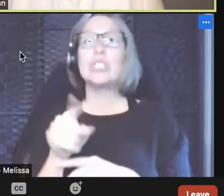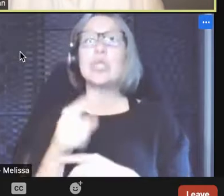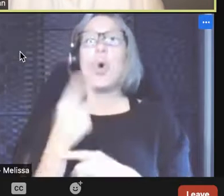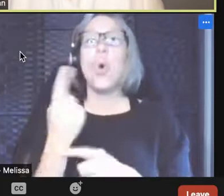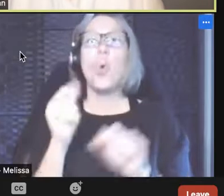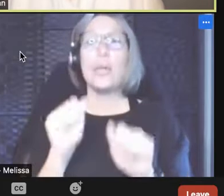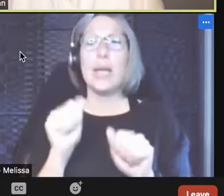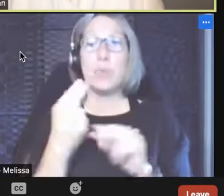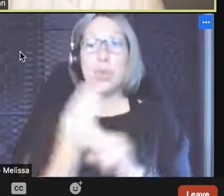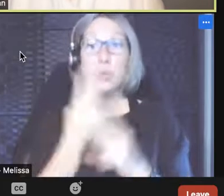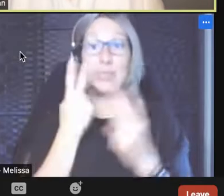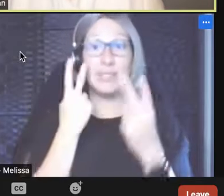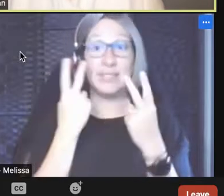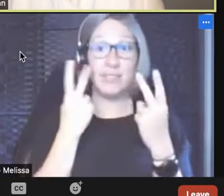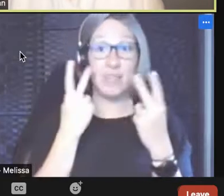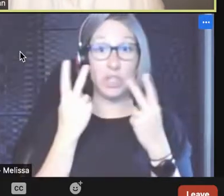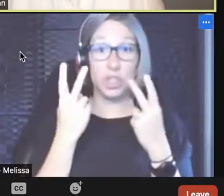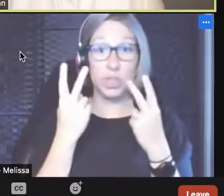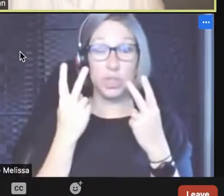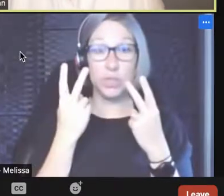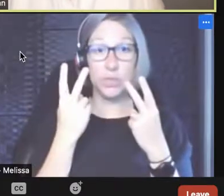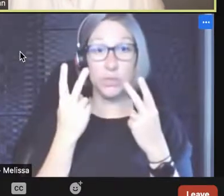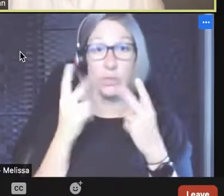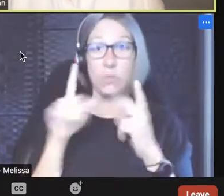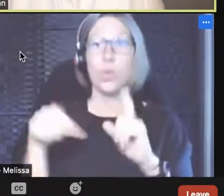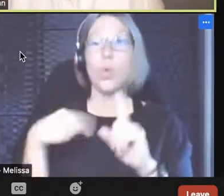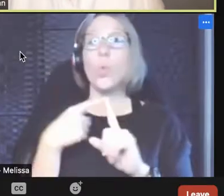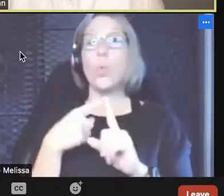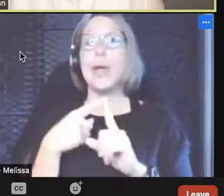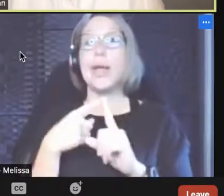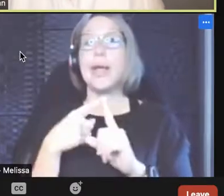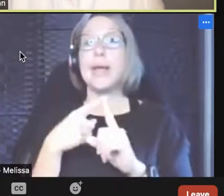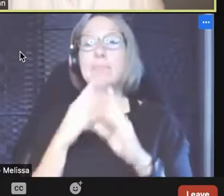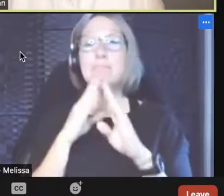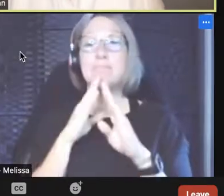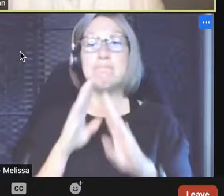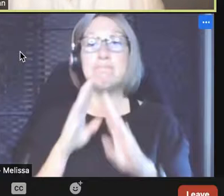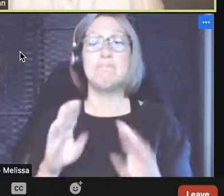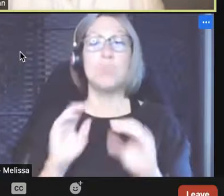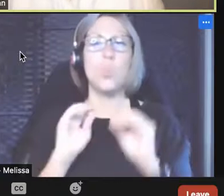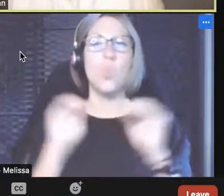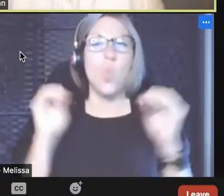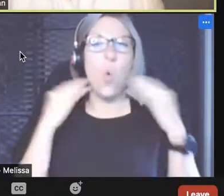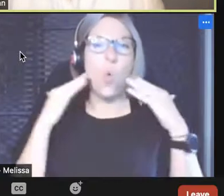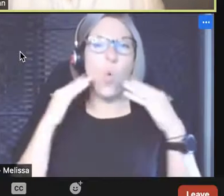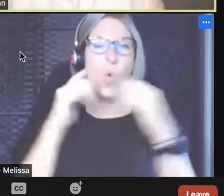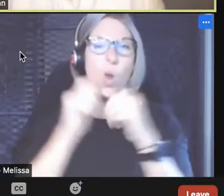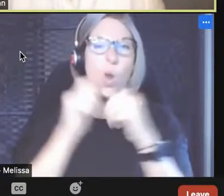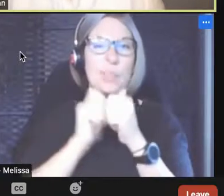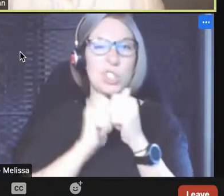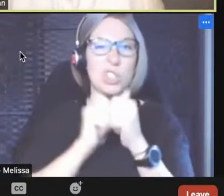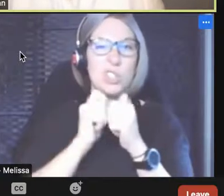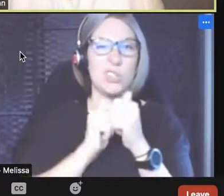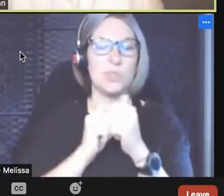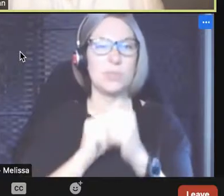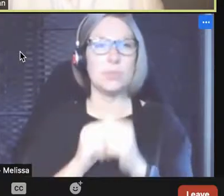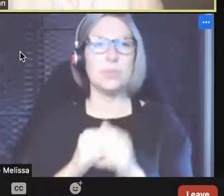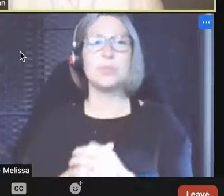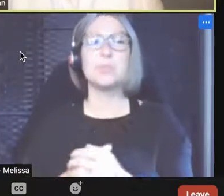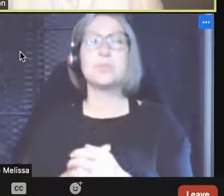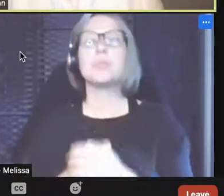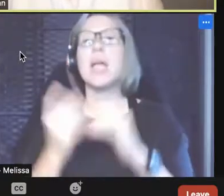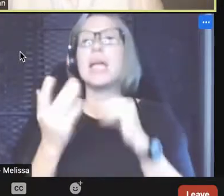really use his vision when there's no auditory competition to his auditory sense. And here's the